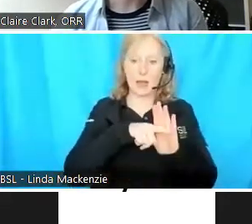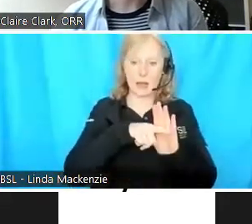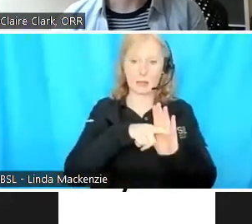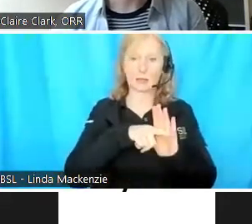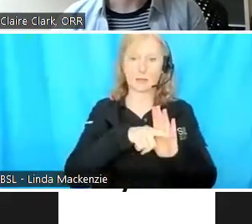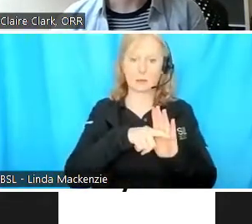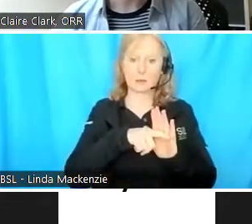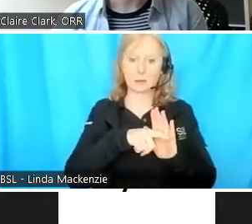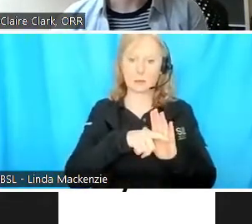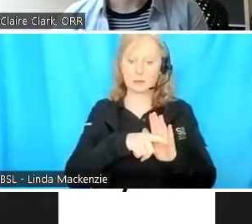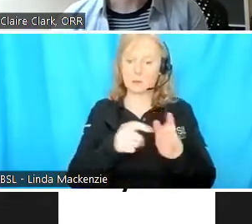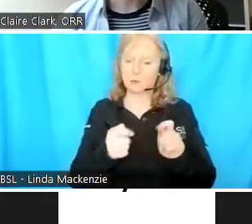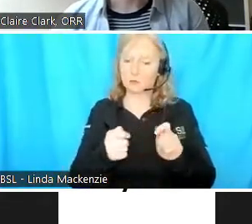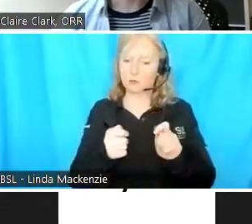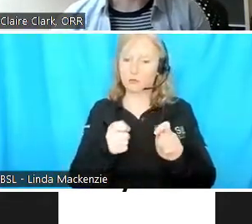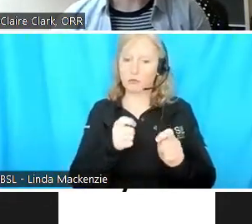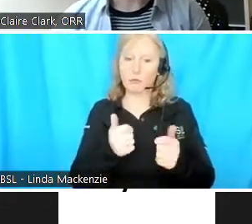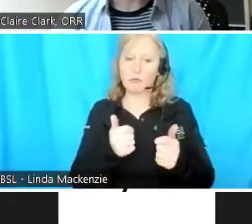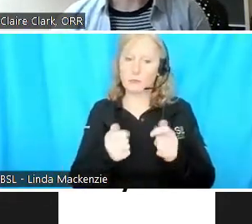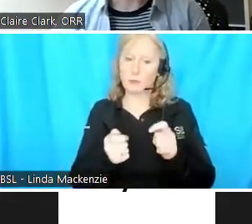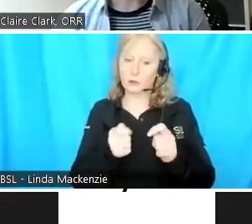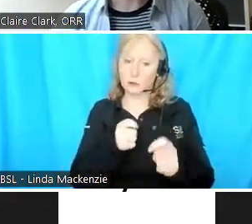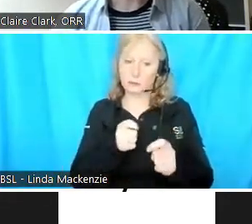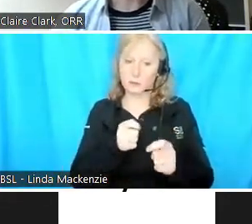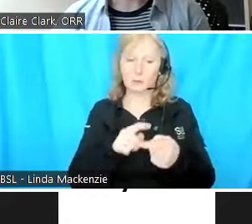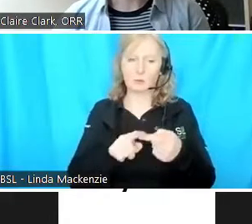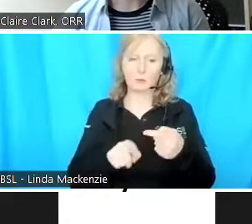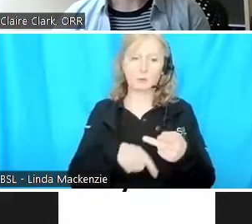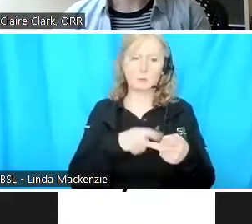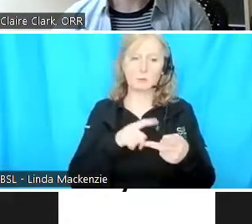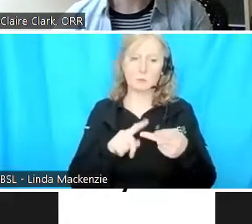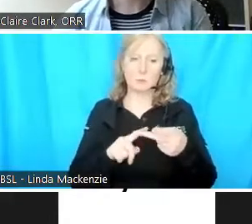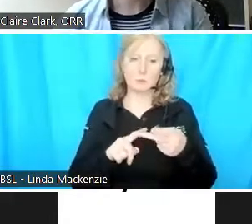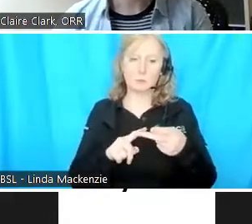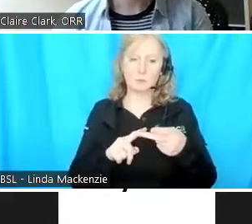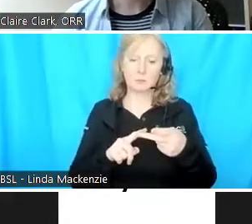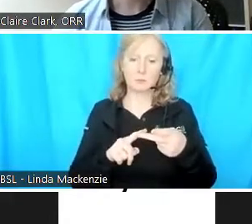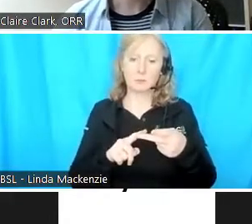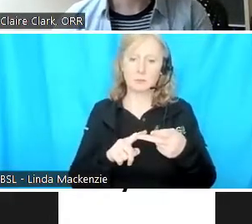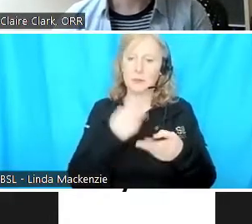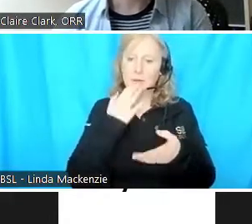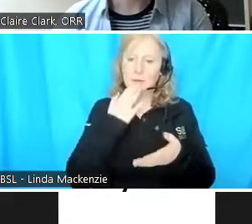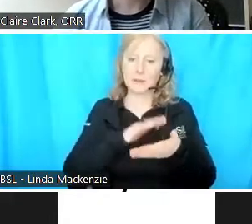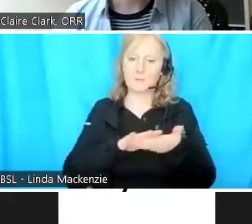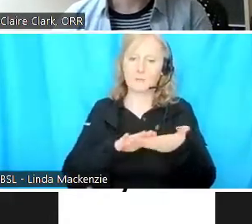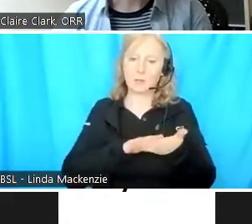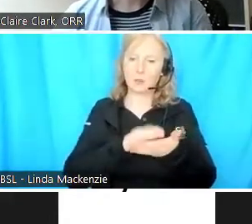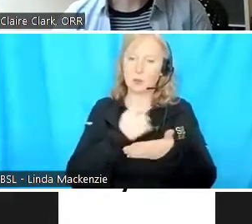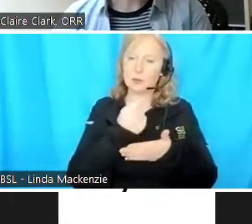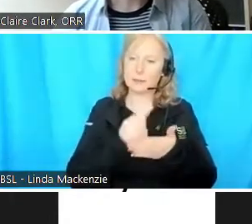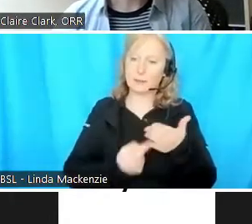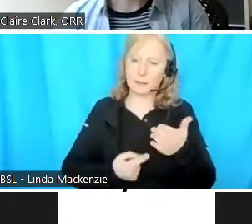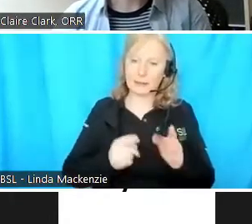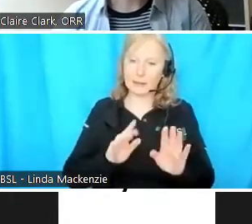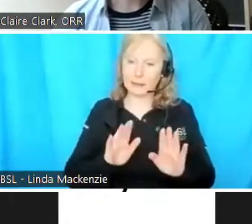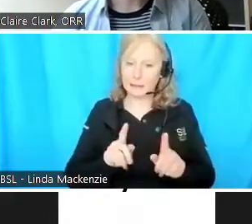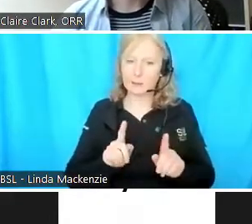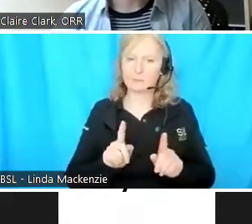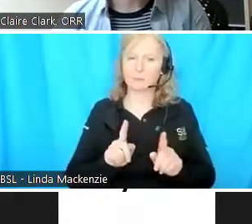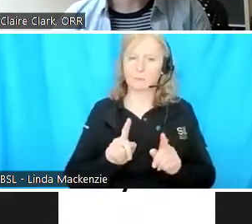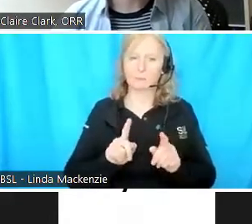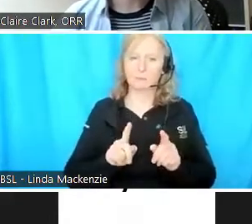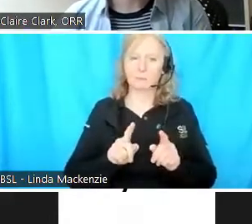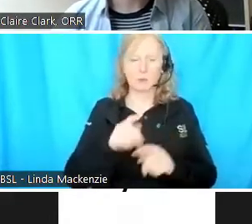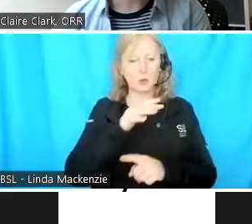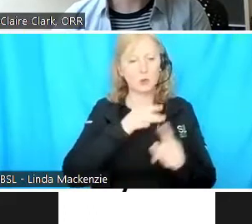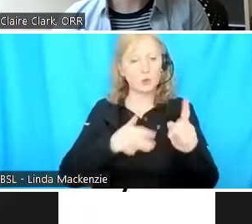for reasonable adjustments. It looks at the definition of disability. It explores the social